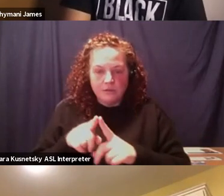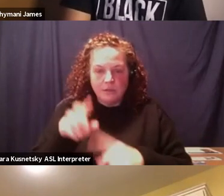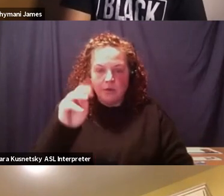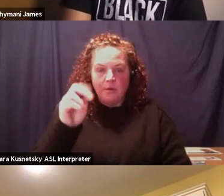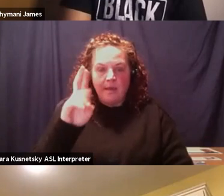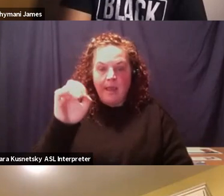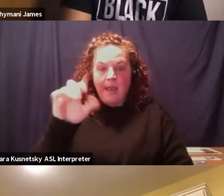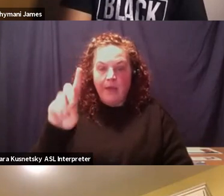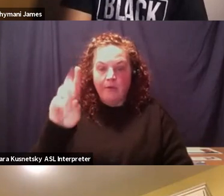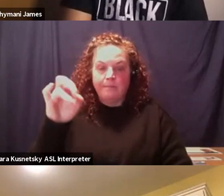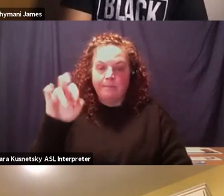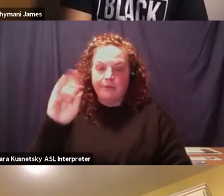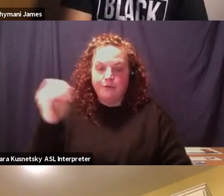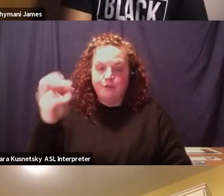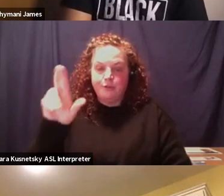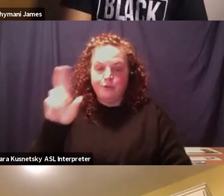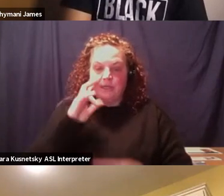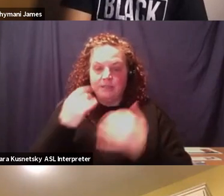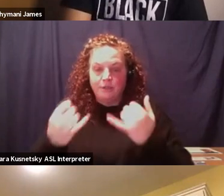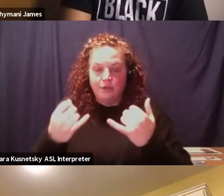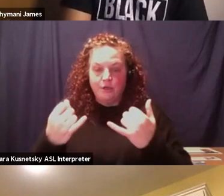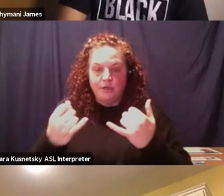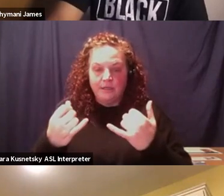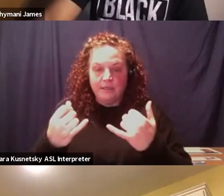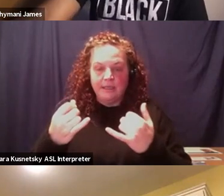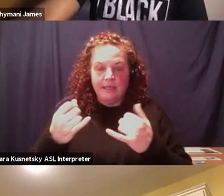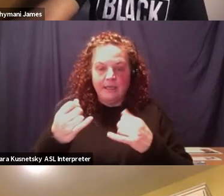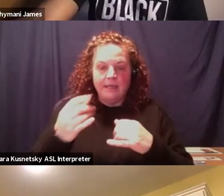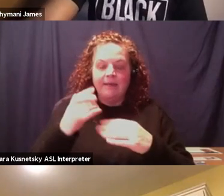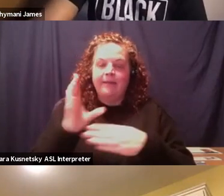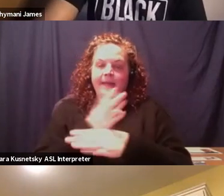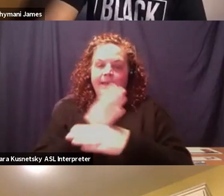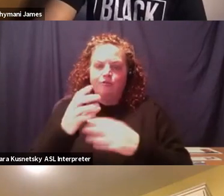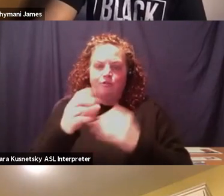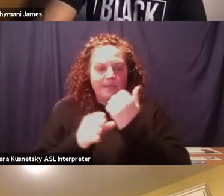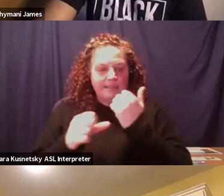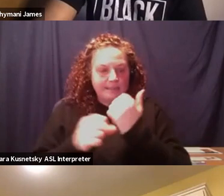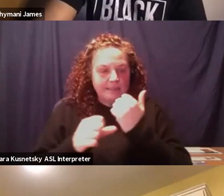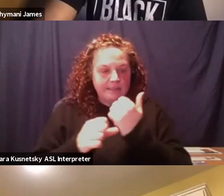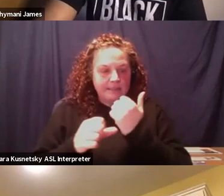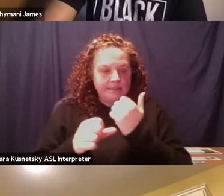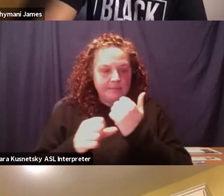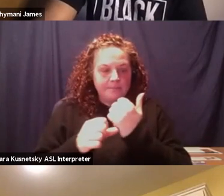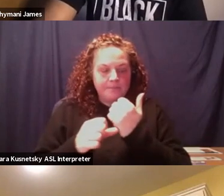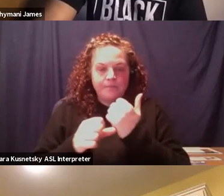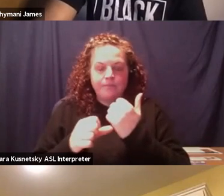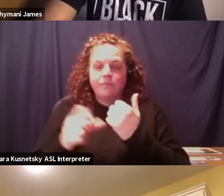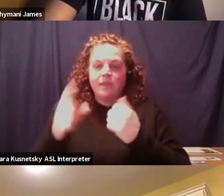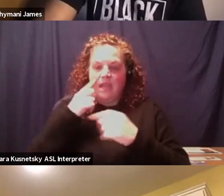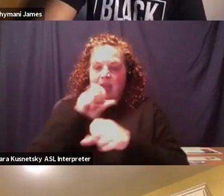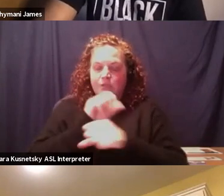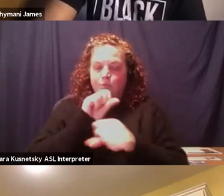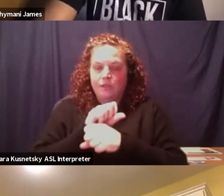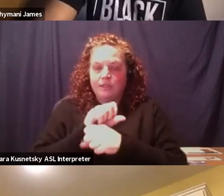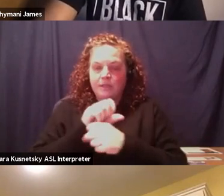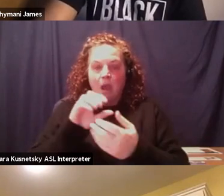Gaps and has served Boston Public Schools since 2001. Mr. Miller has worked in the Office of Opportunity Gaps since 2016